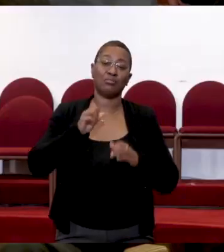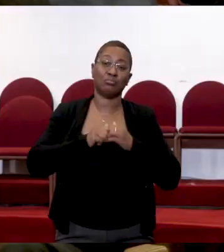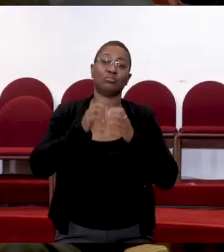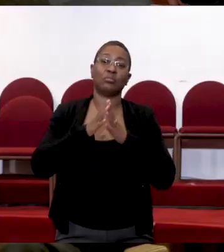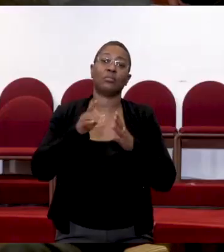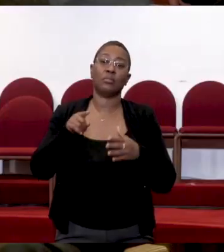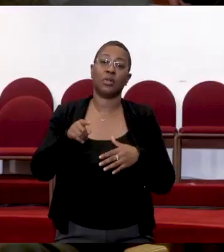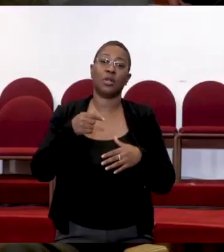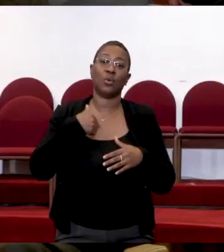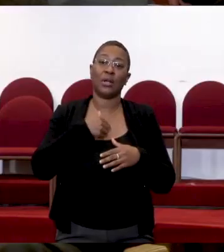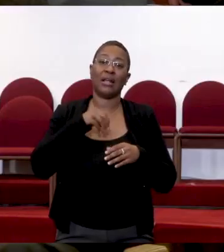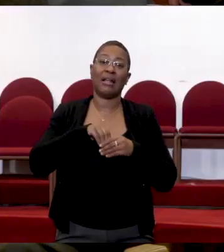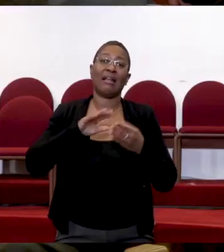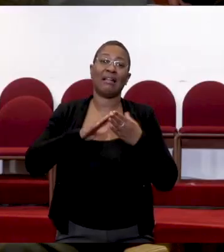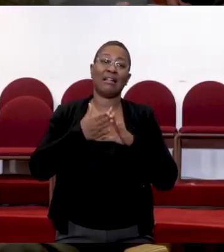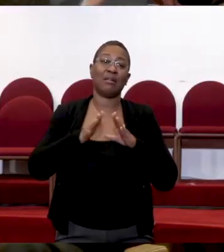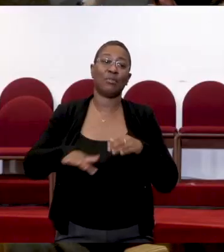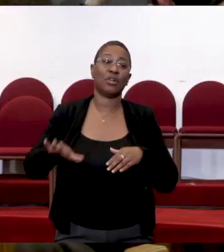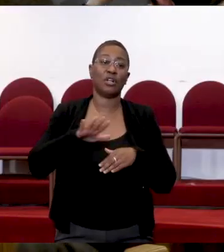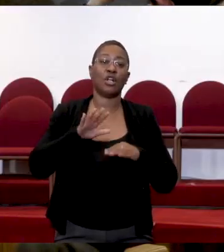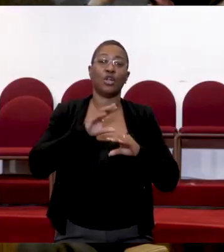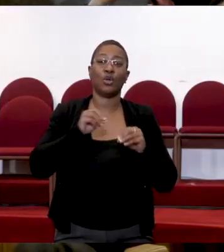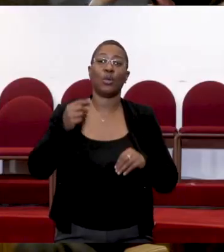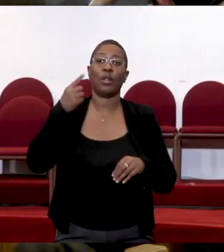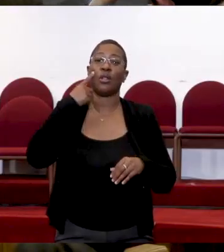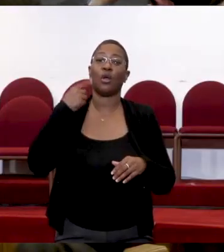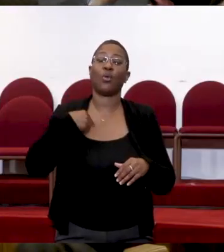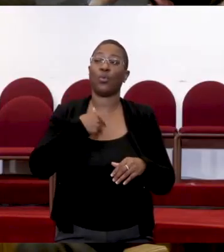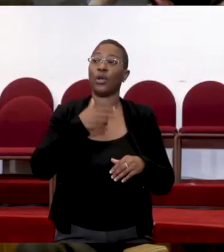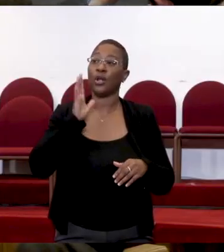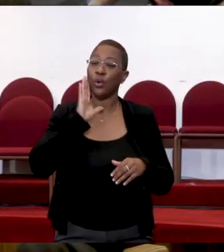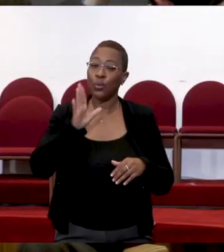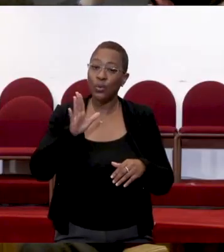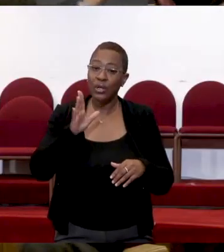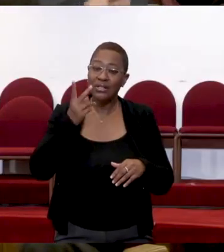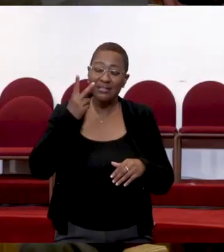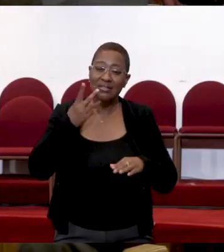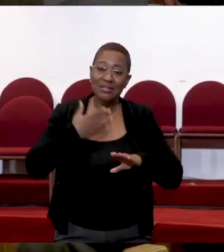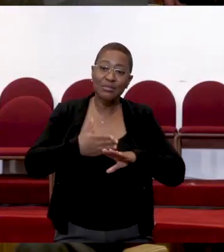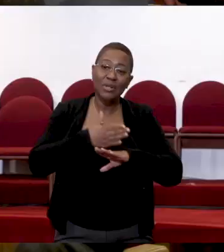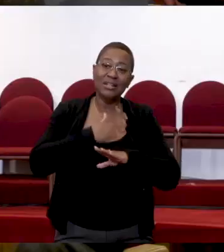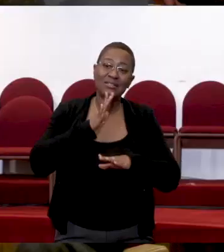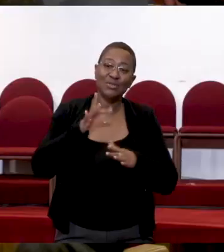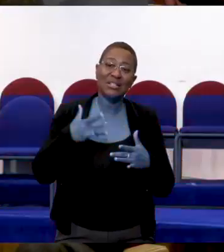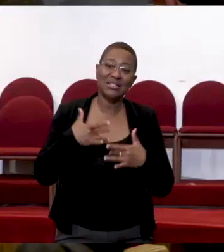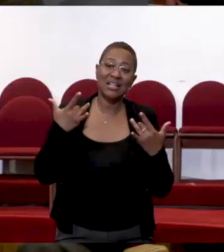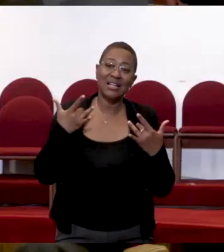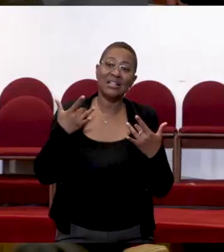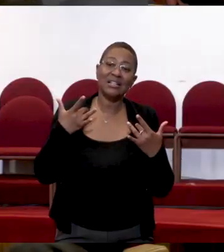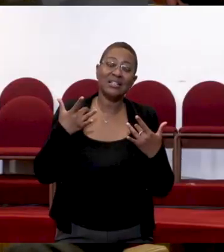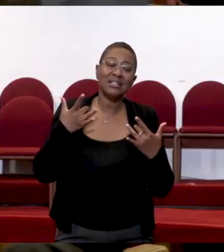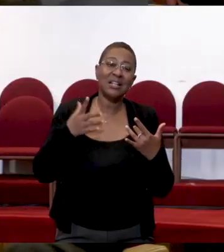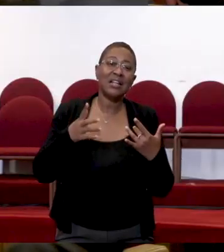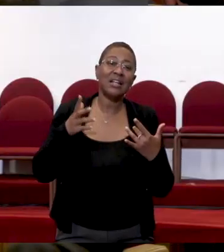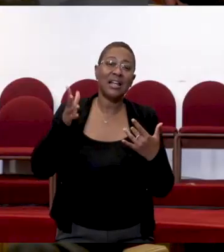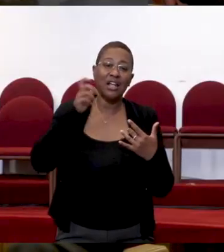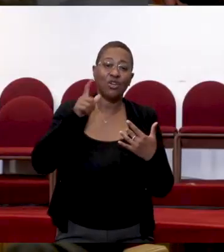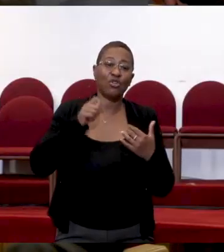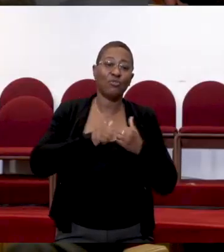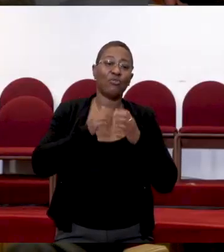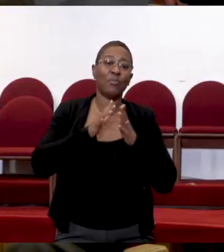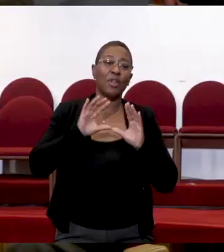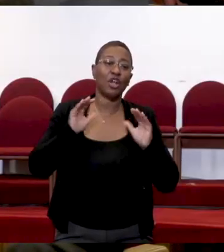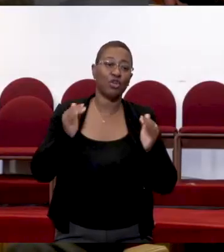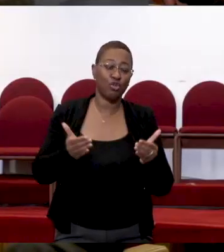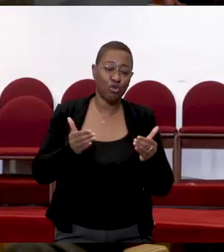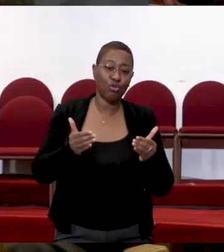are getting into neighborhoods that 10 years nobody would have thought would do it. It is so exciting to hear you forming that group and to do it